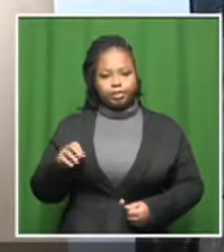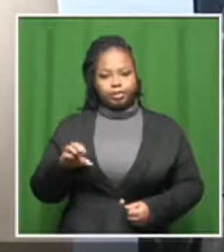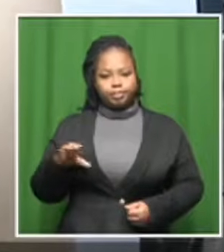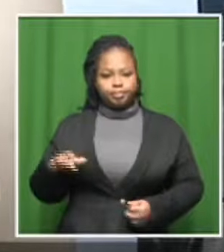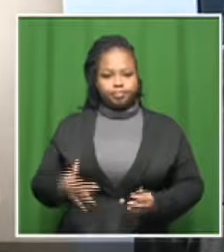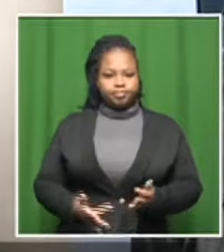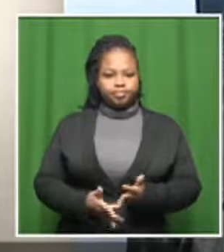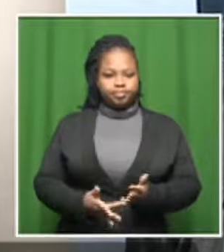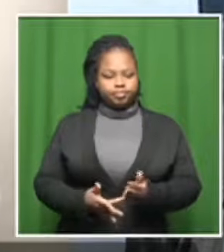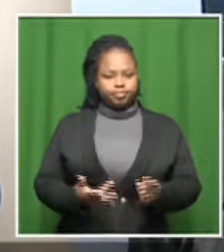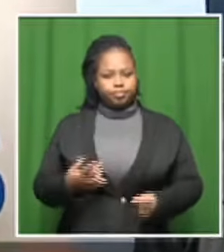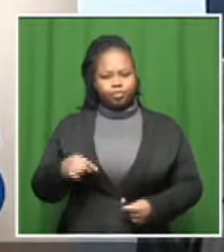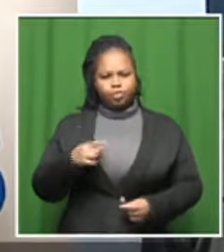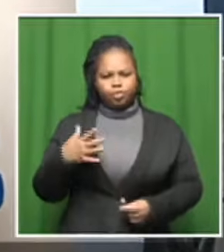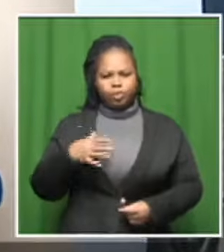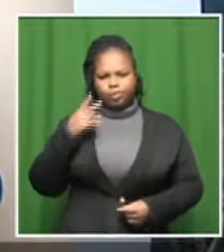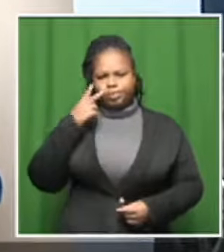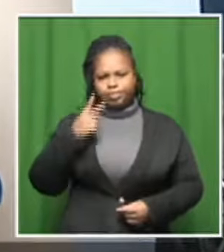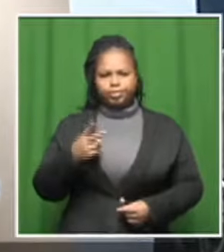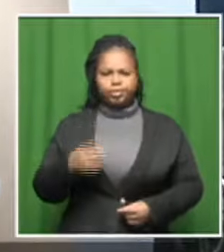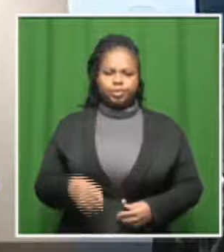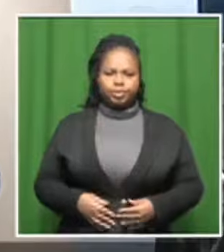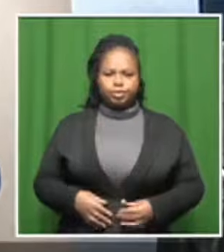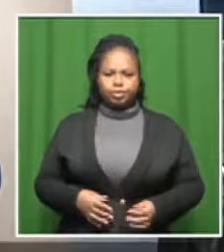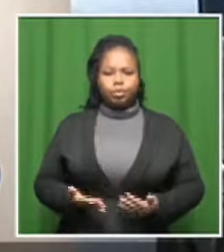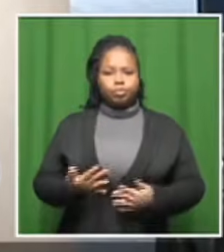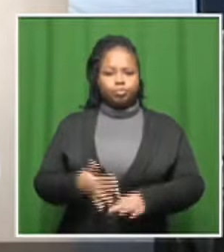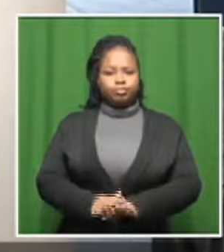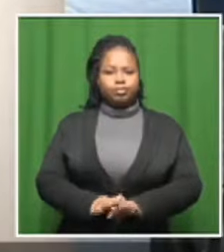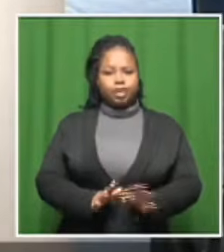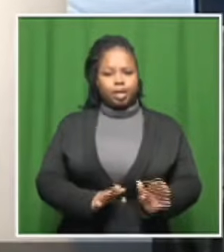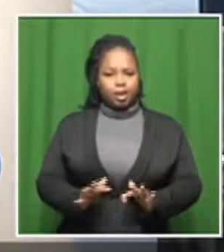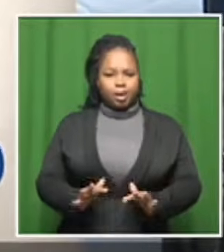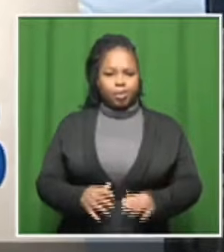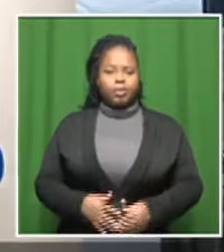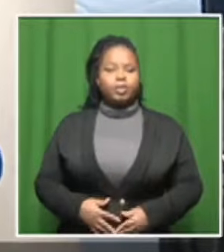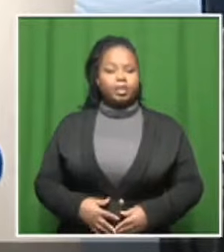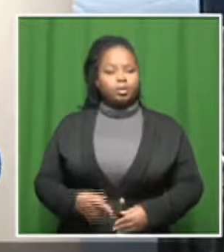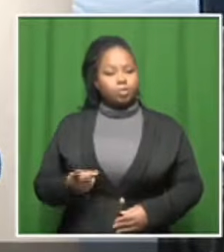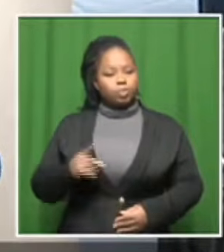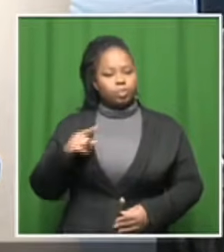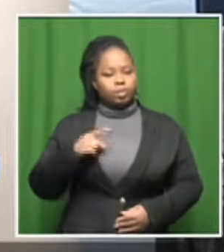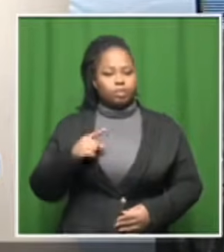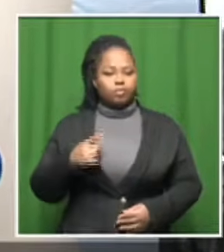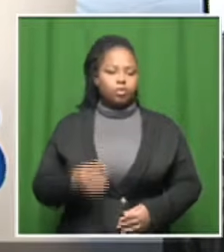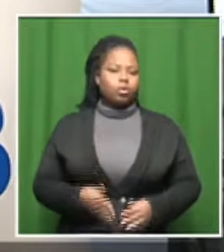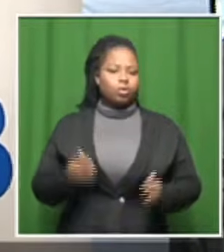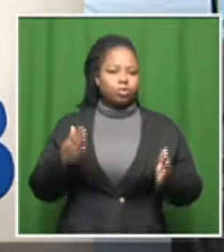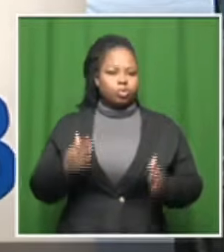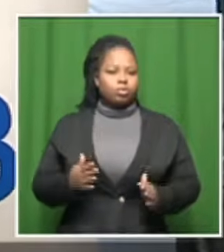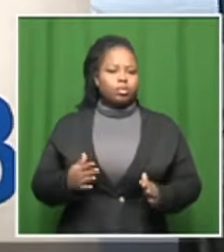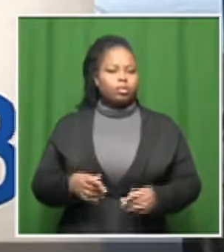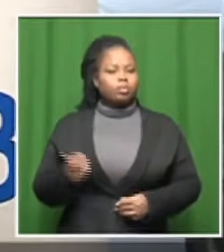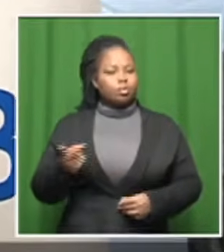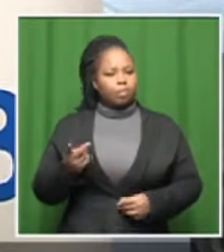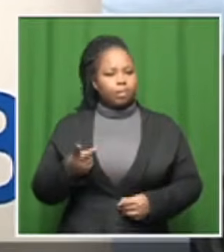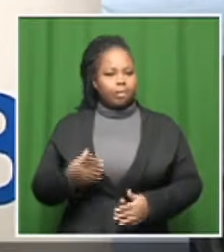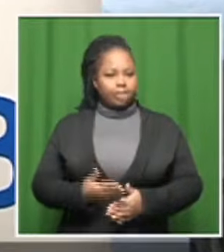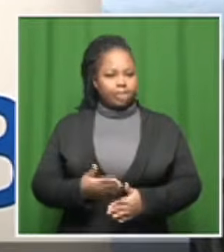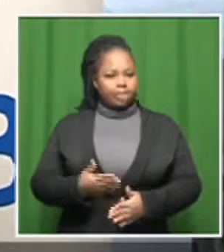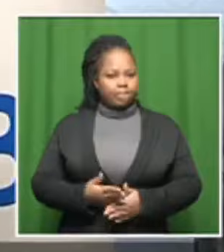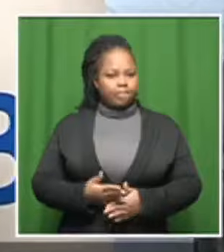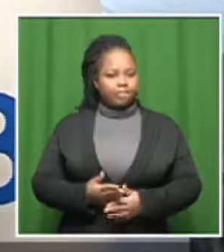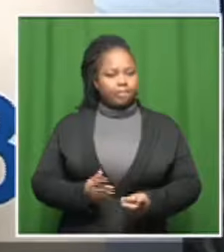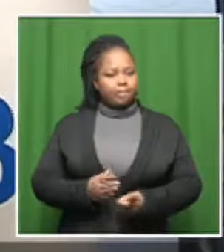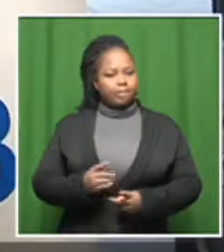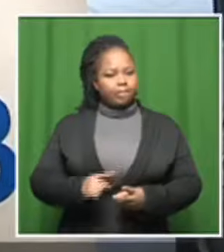is to see how robots can come into society, come alongside the human, and basically operate in areas that